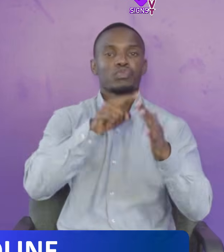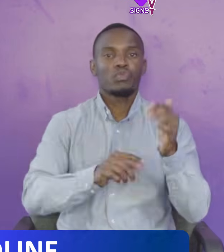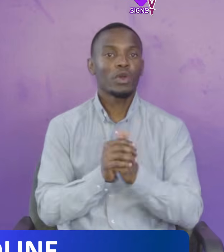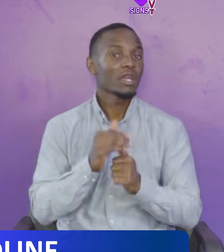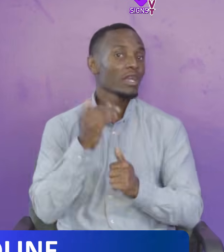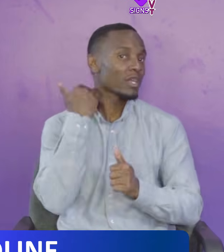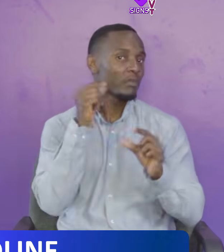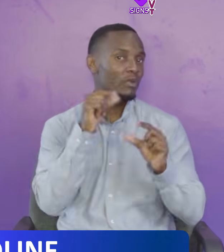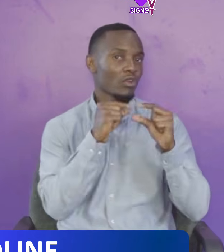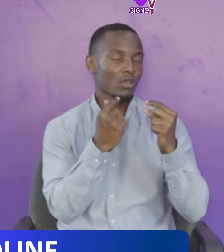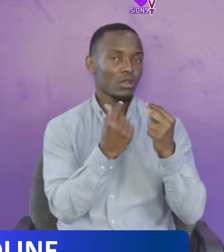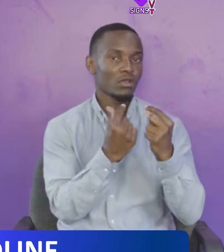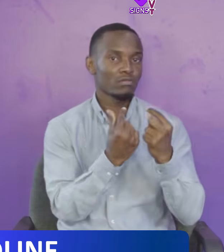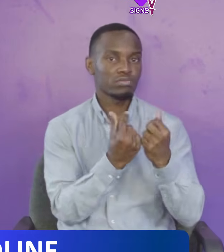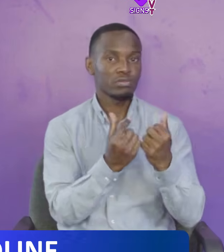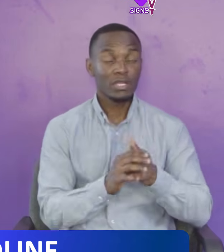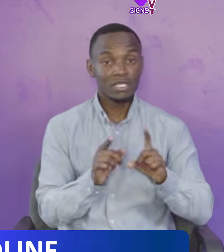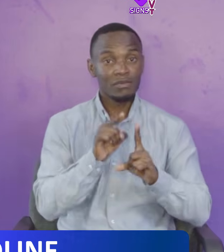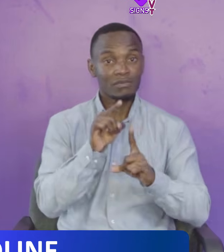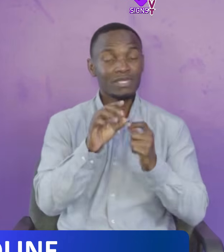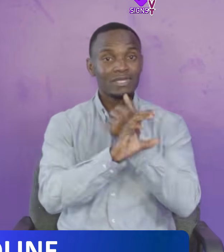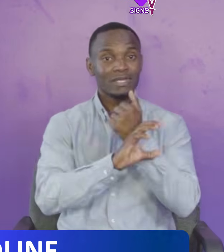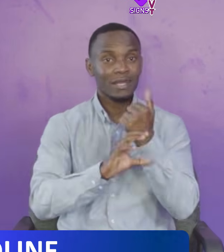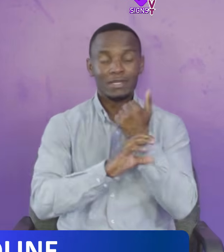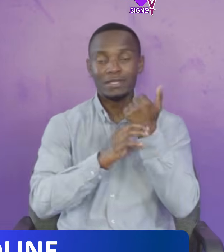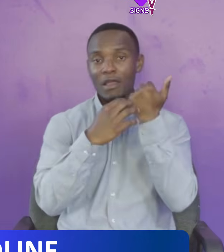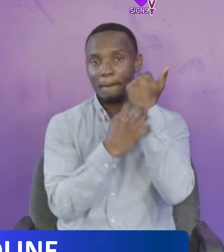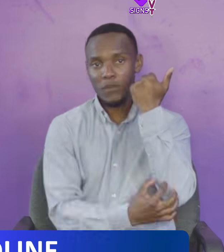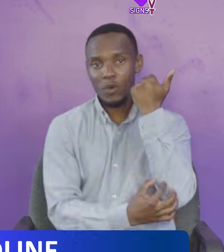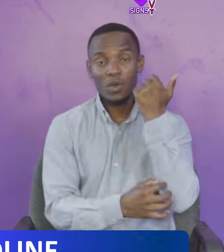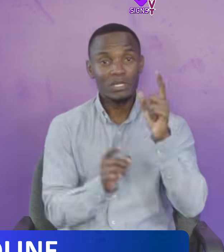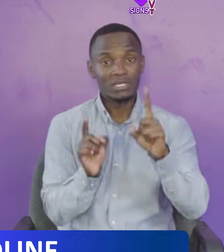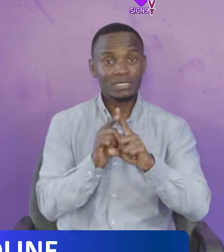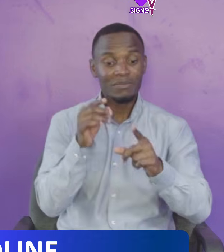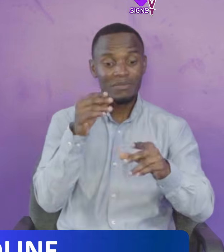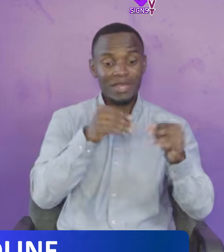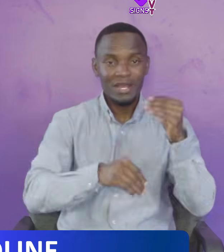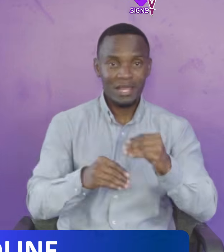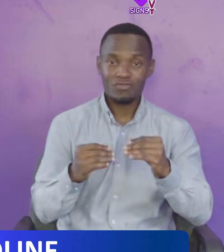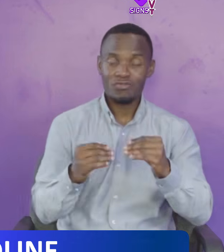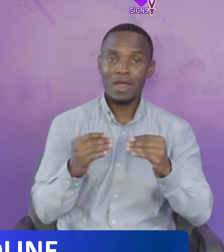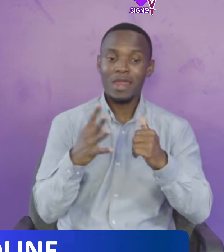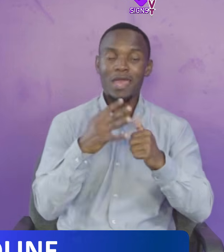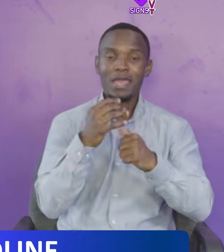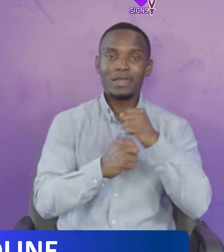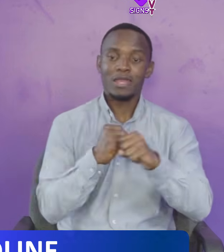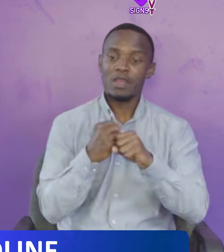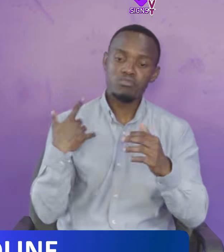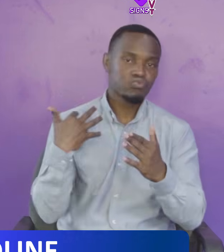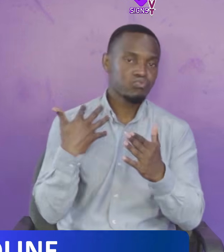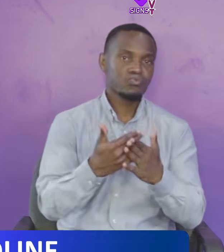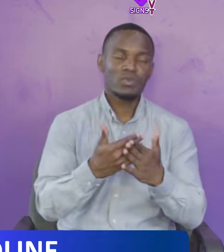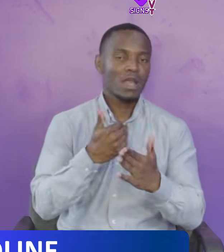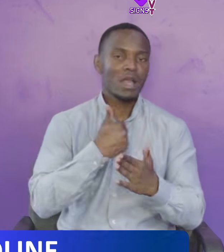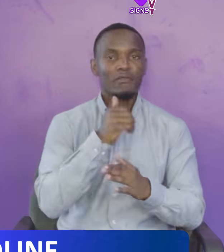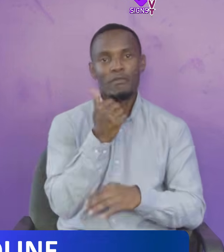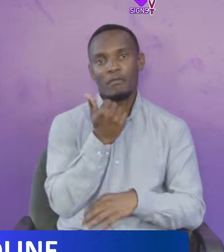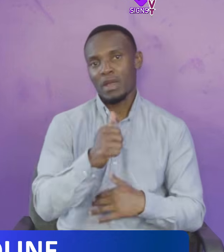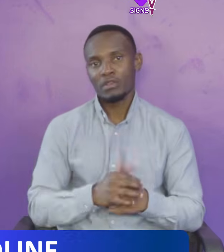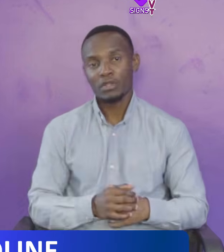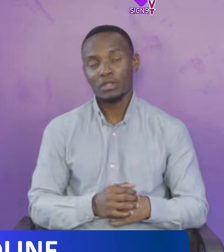Haiti has not held elections in 9 years and is currently under a transitional government. Legislative